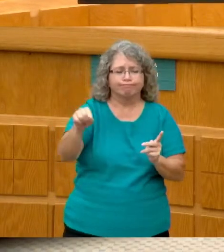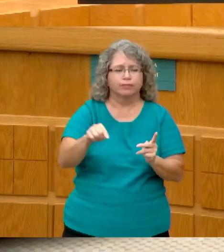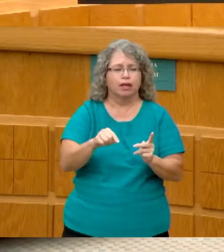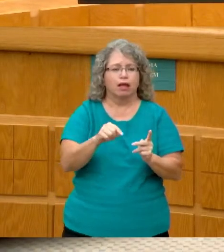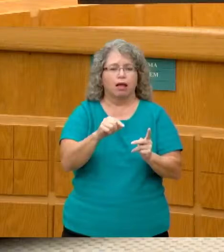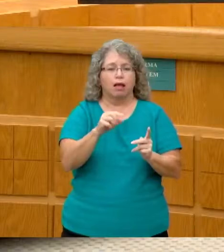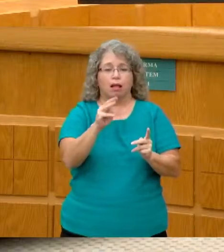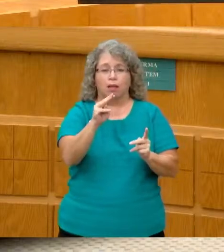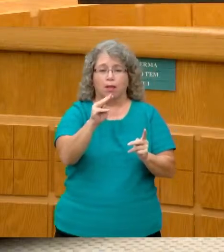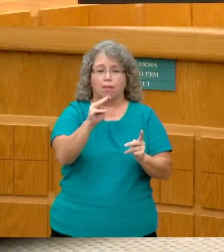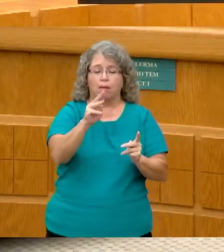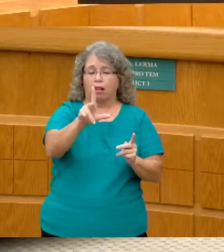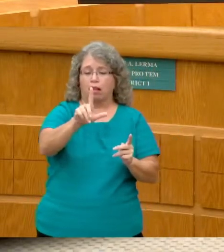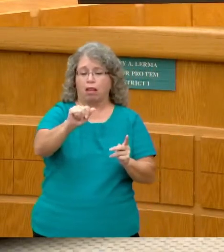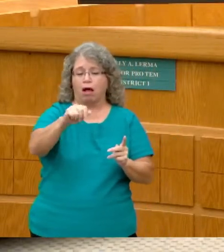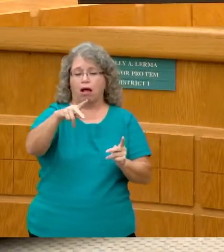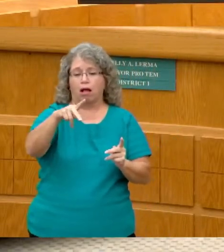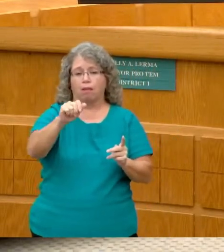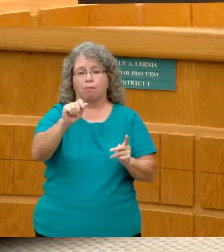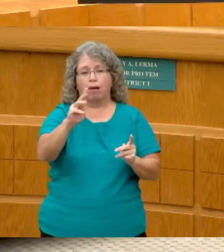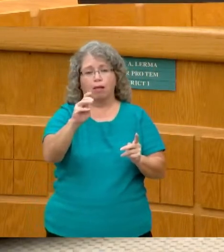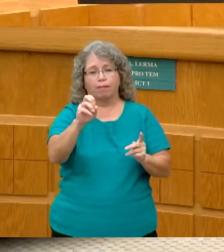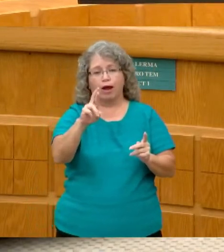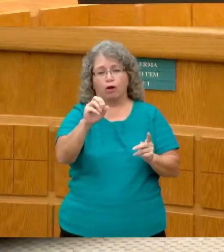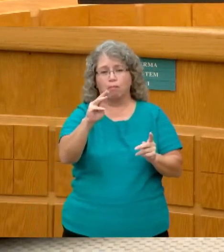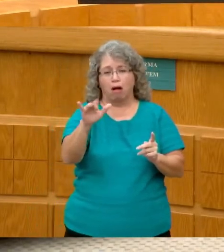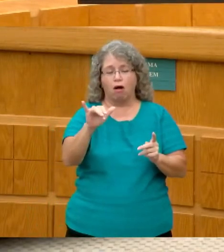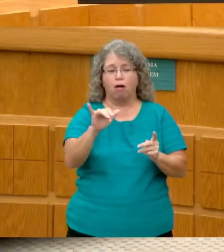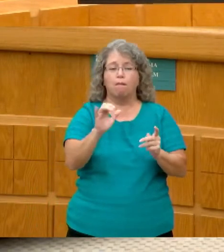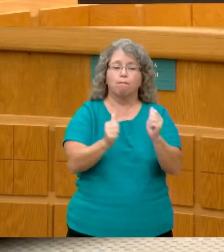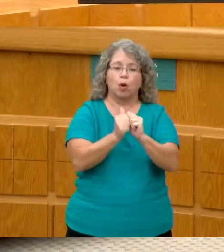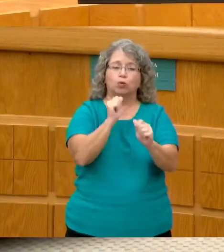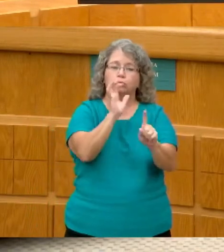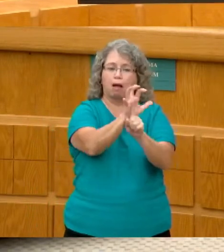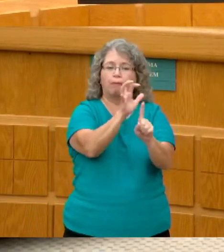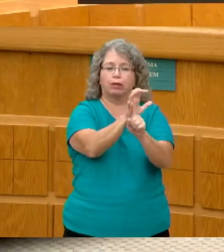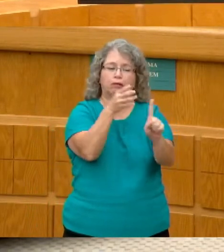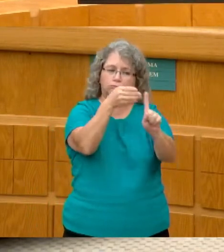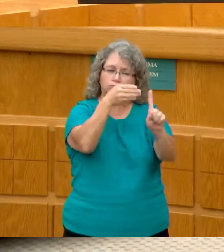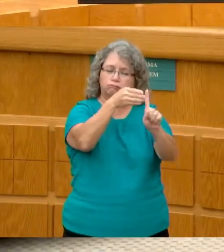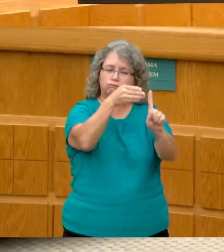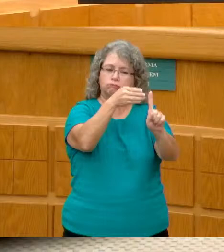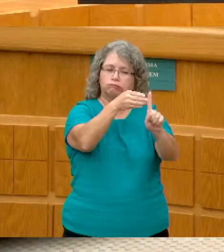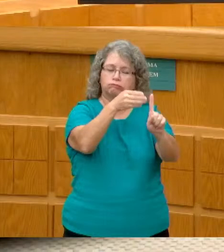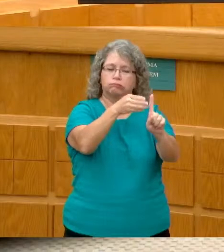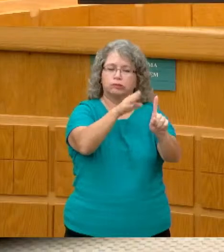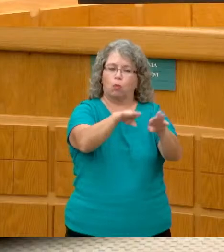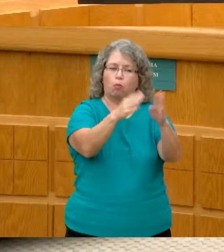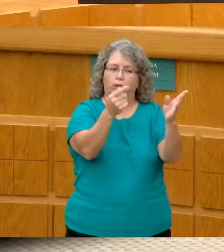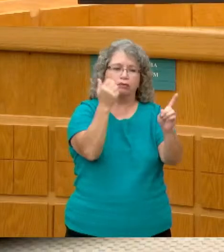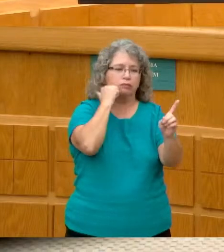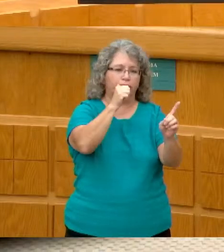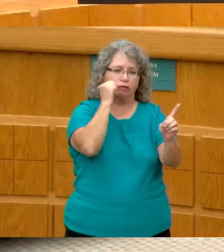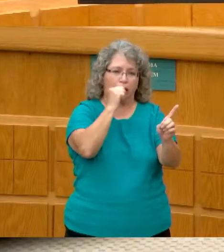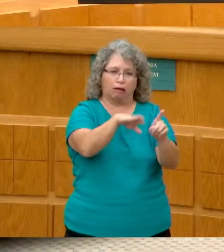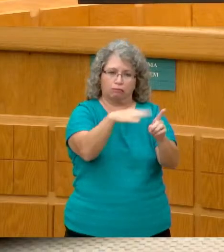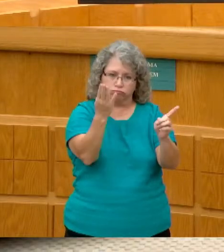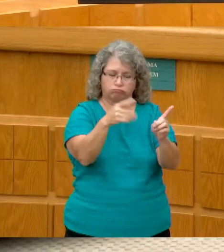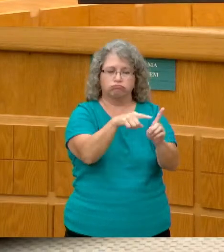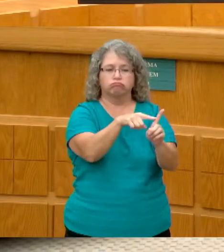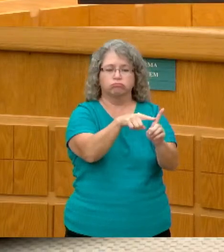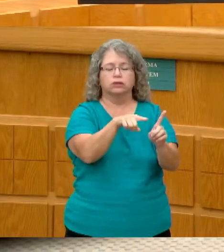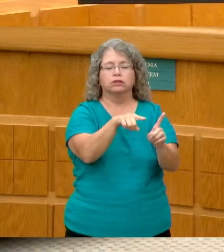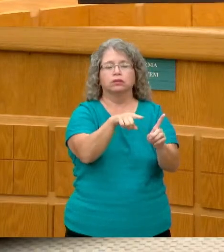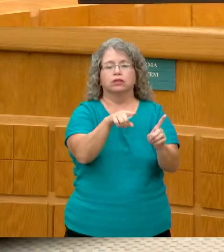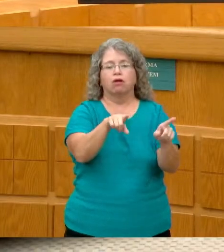store, open during regular mall hours every single day of the week. We also have the Greenwood Senior Center, the Physicians